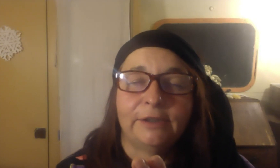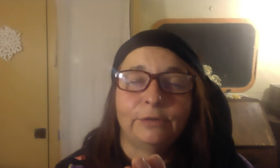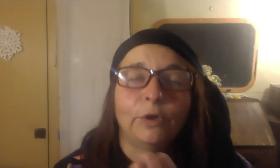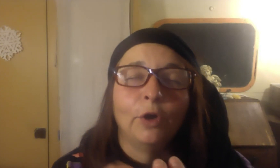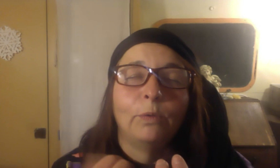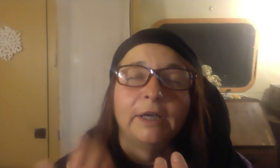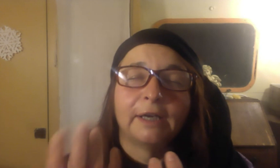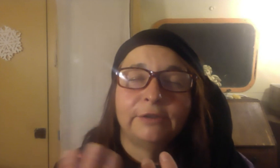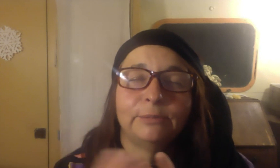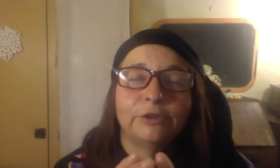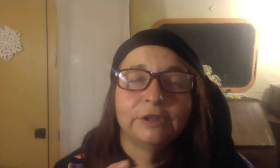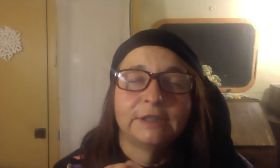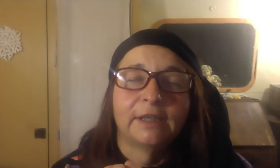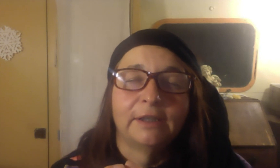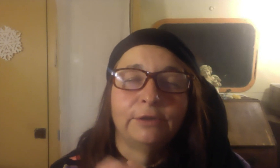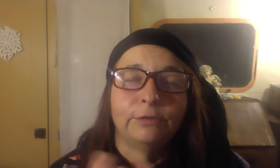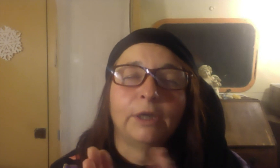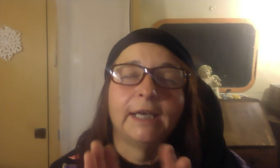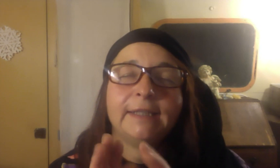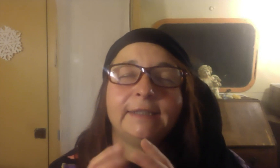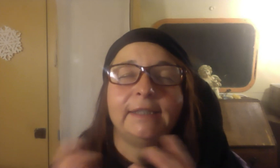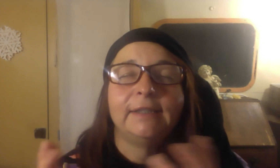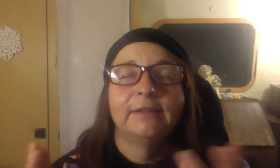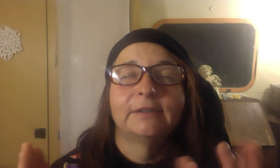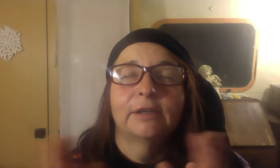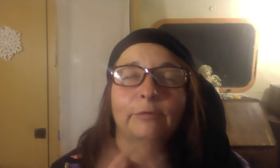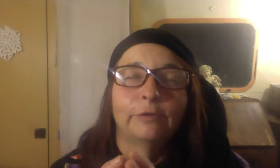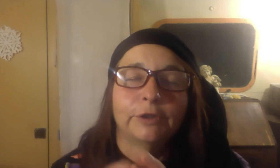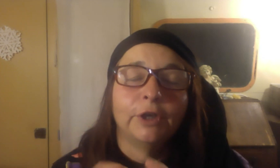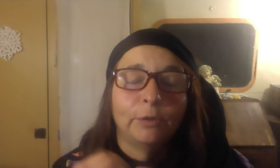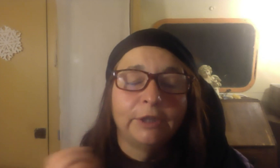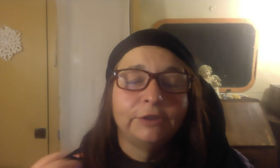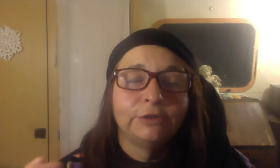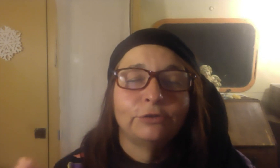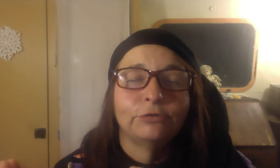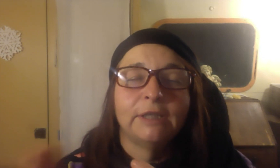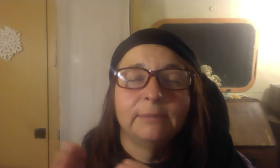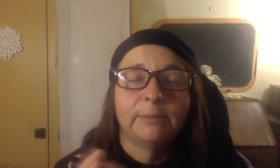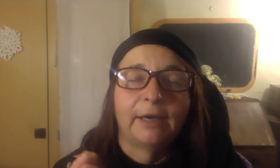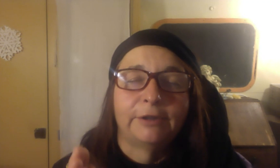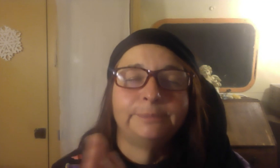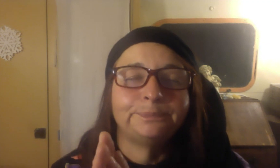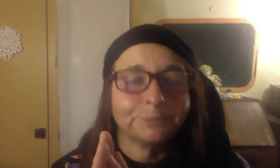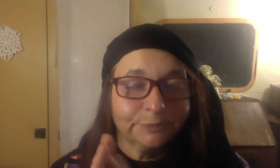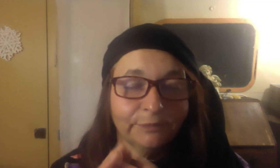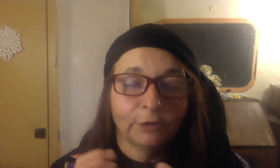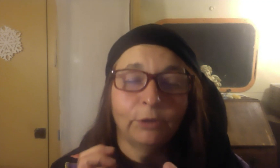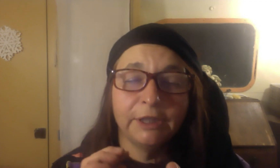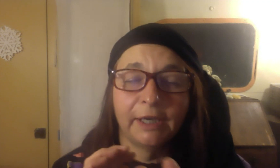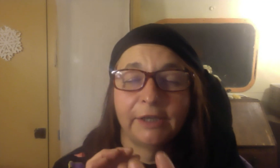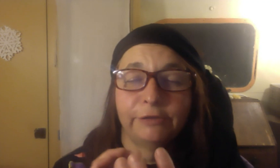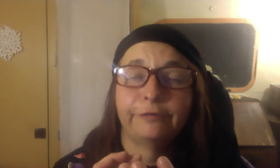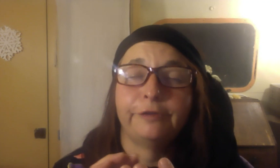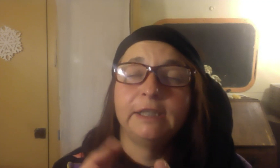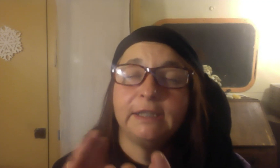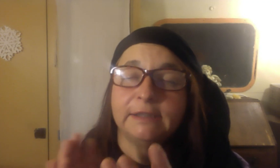telling you? What are your emotions telling you? What ideas come forth? What do you dream about? What are